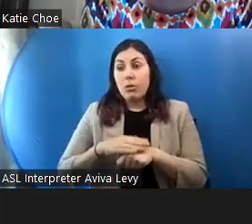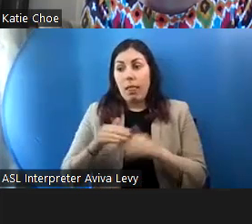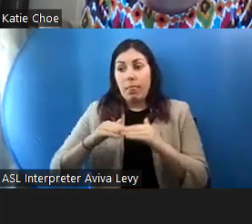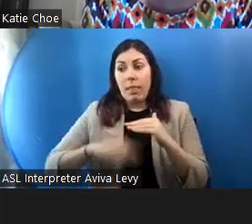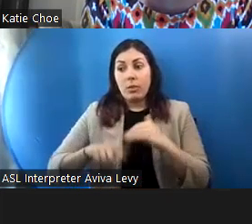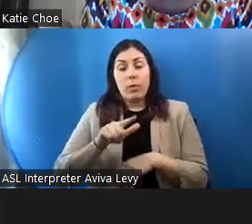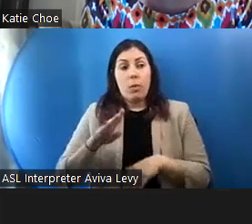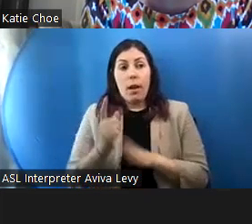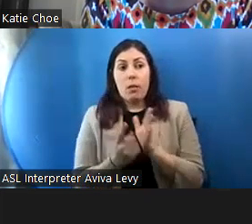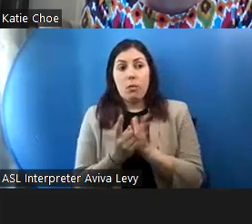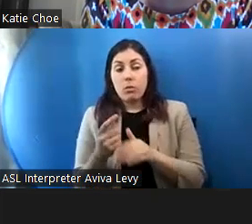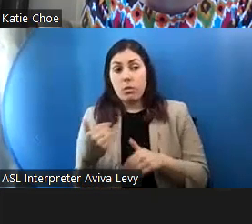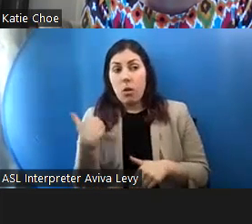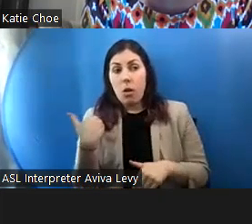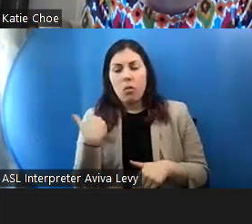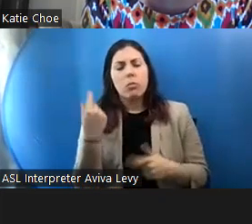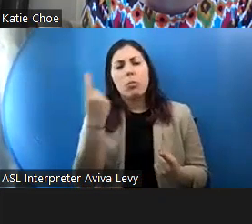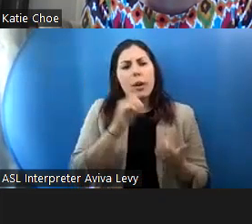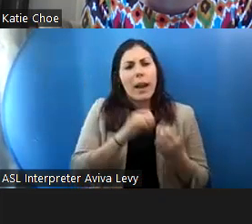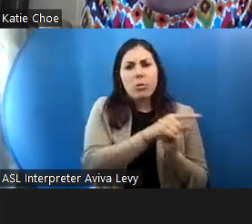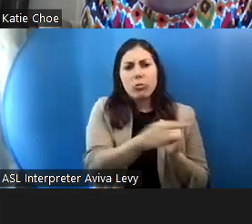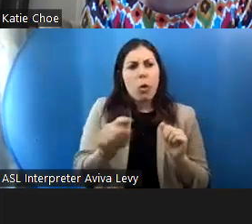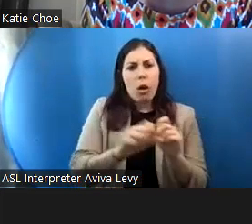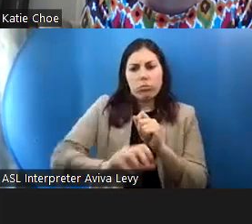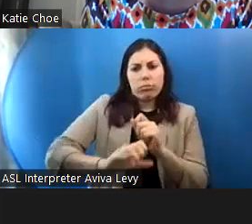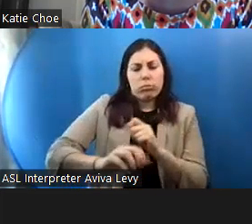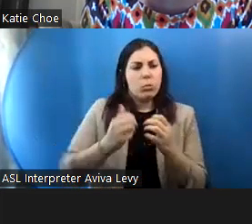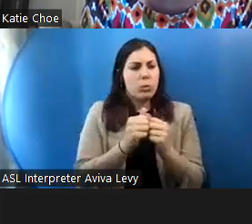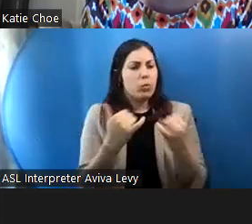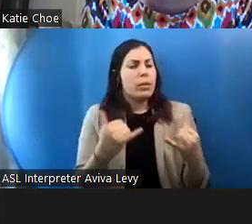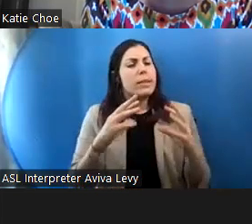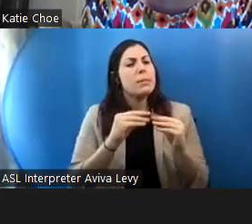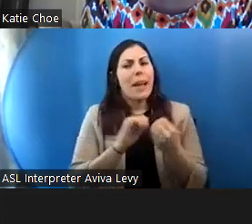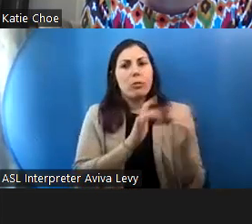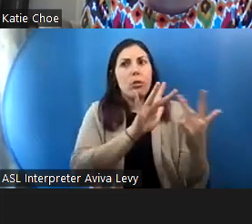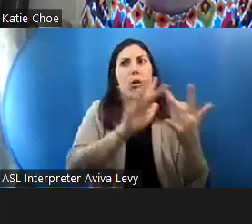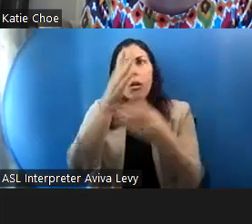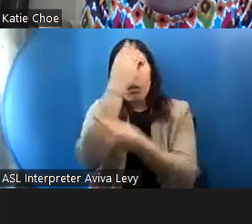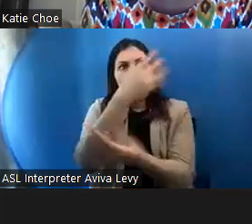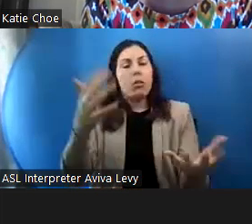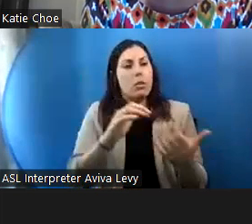ago. But how did you do outreach for this meeting?